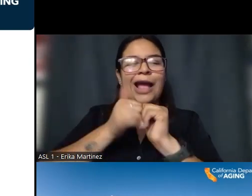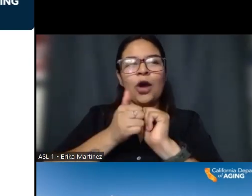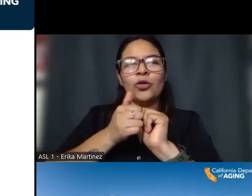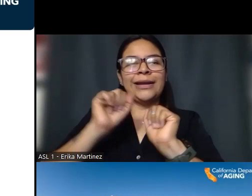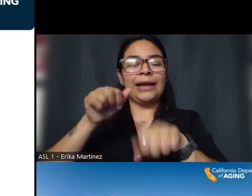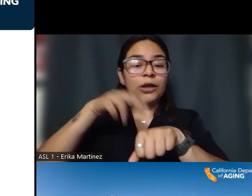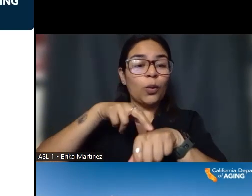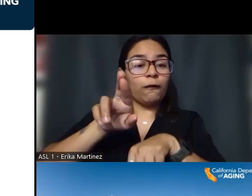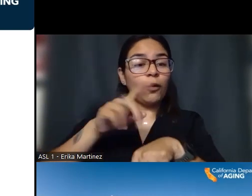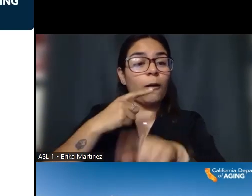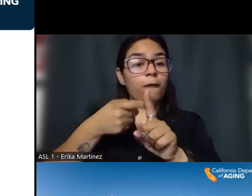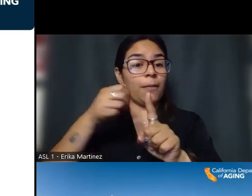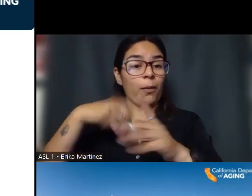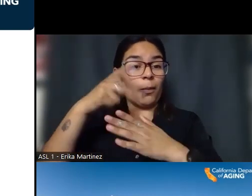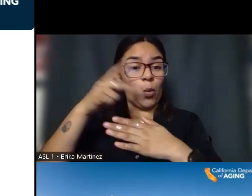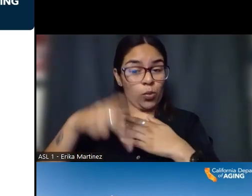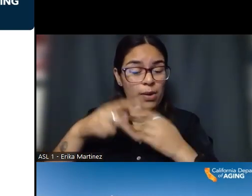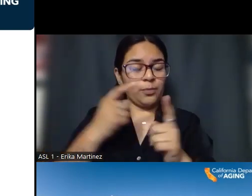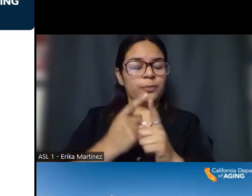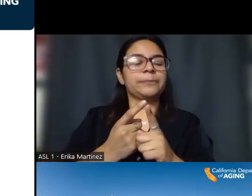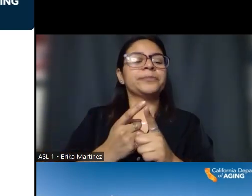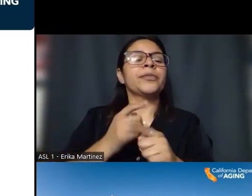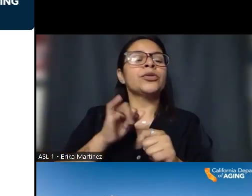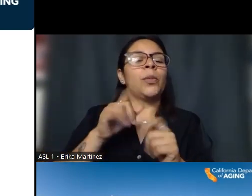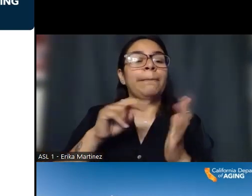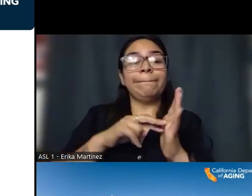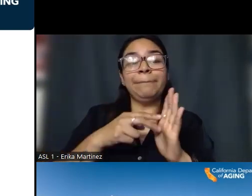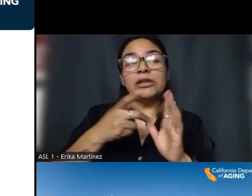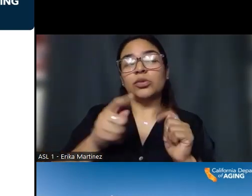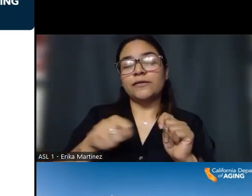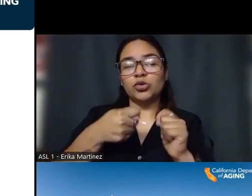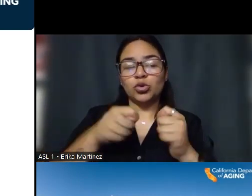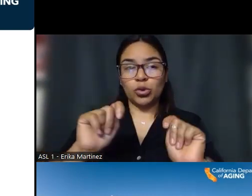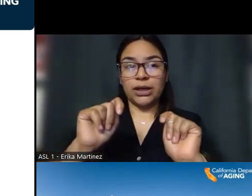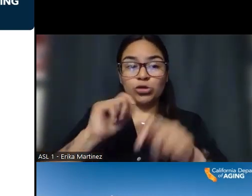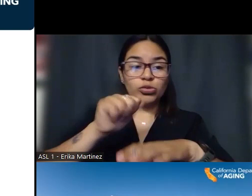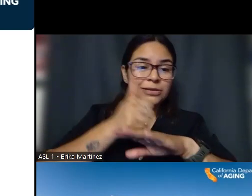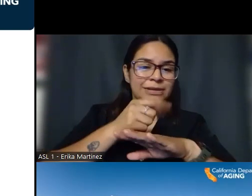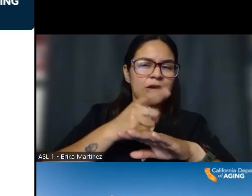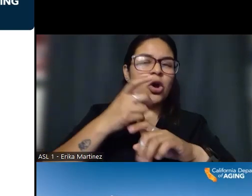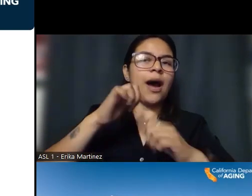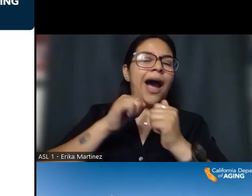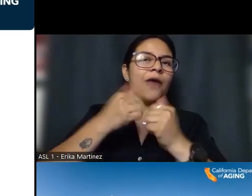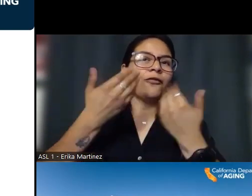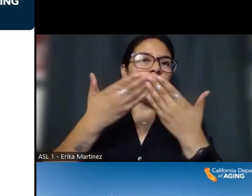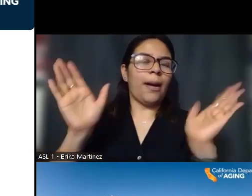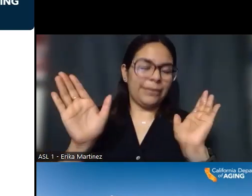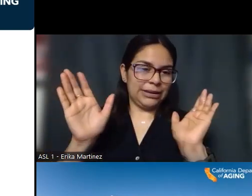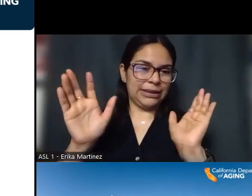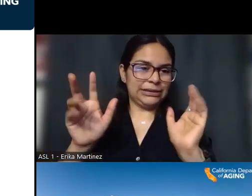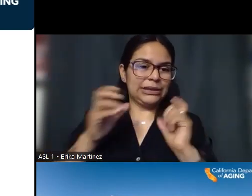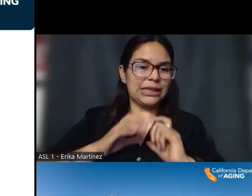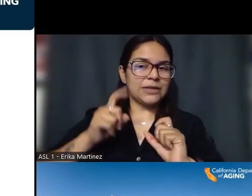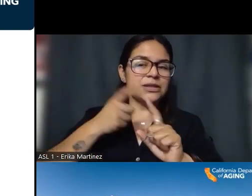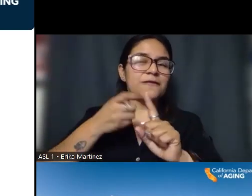we have a very narrow scope as far as what we're able to do. And the only way that we receive requests for a public patient representative is from a skilled